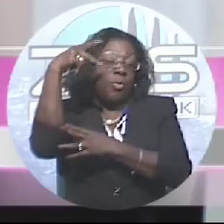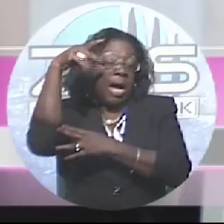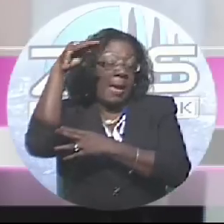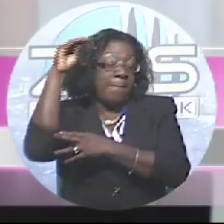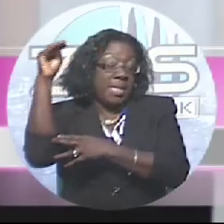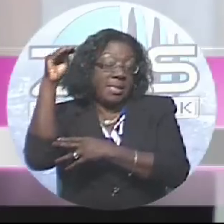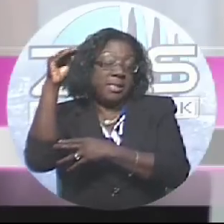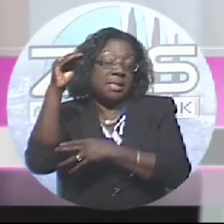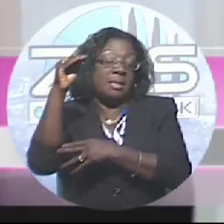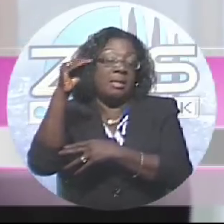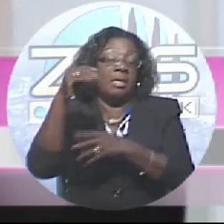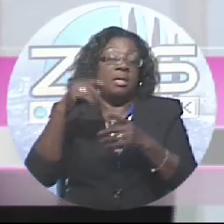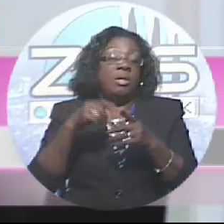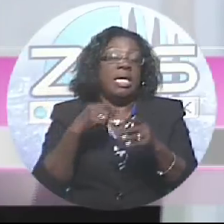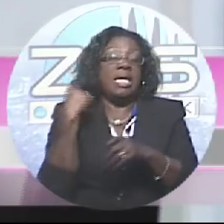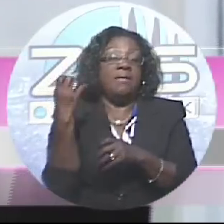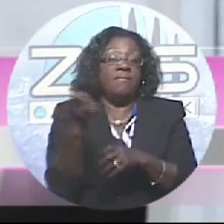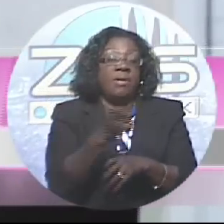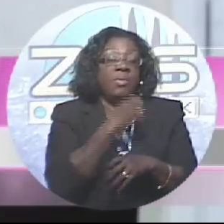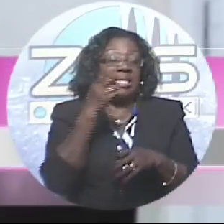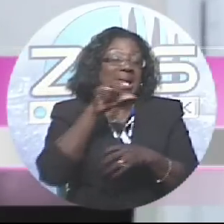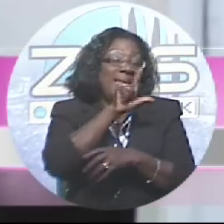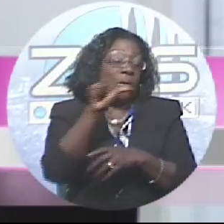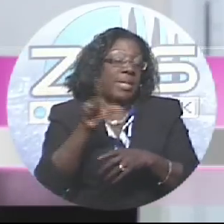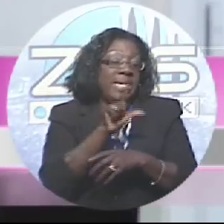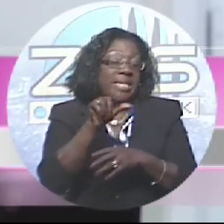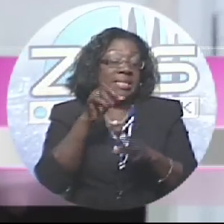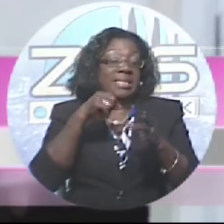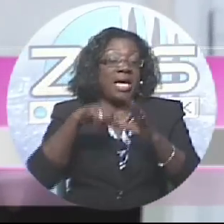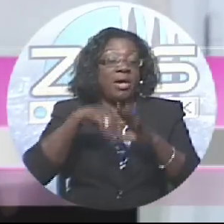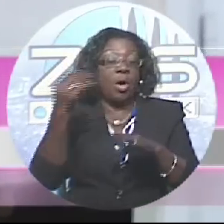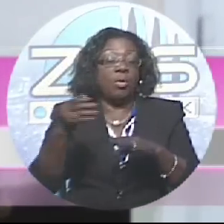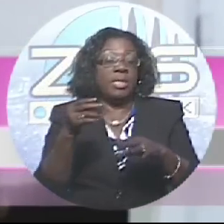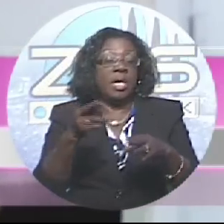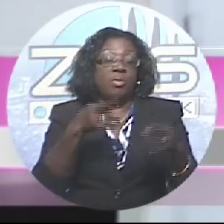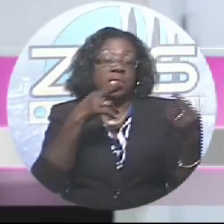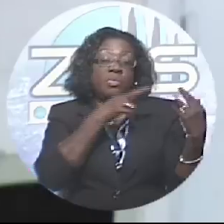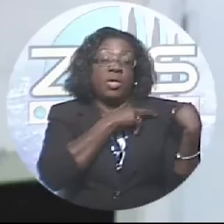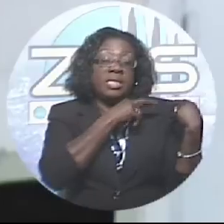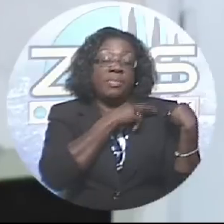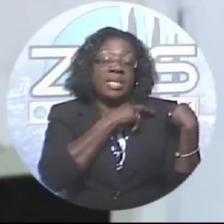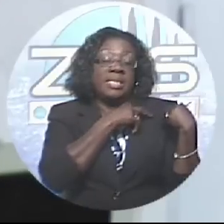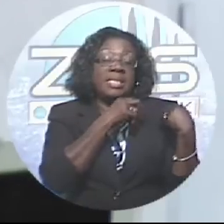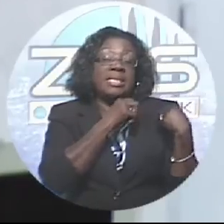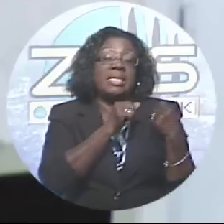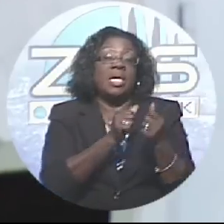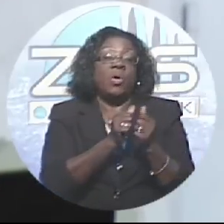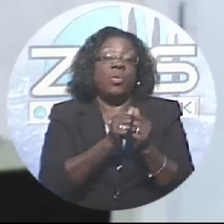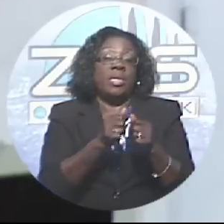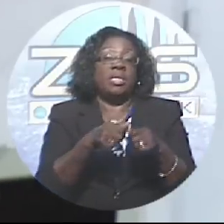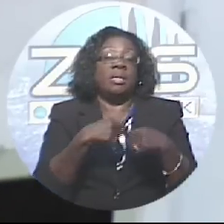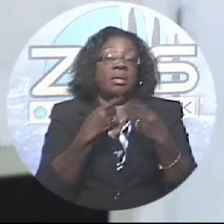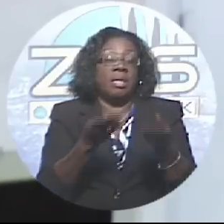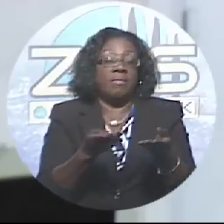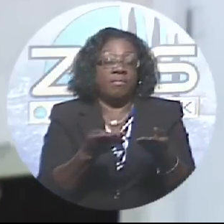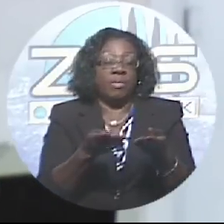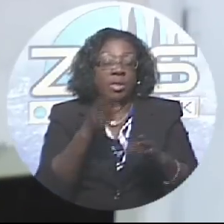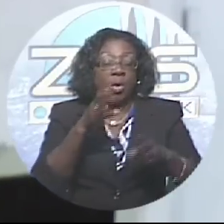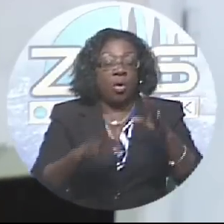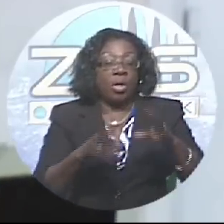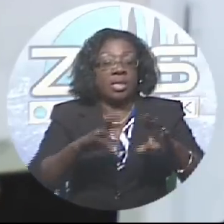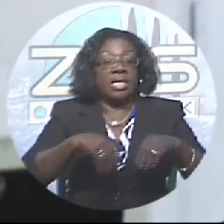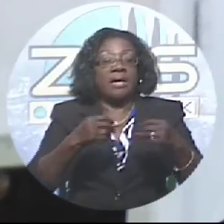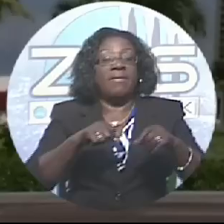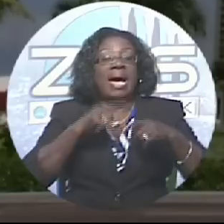the liquidators carrying out their responsibility, which is directly to the court, to be able to give answers to them, and that is what our